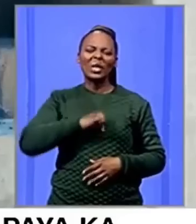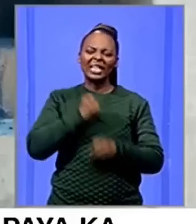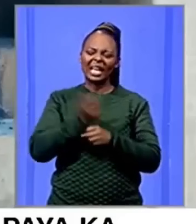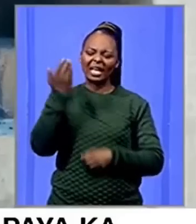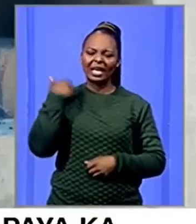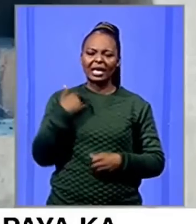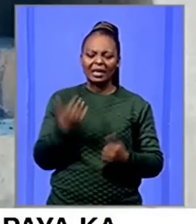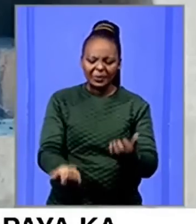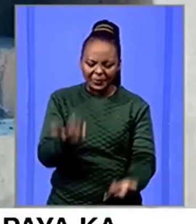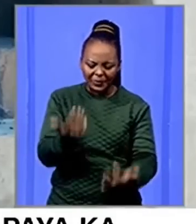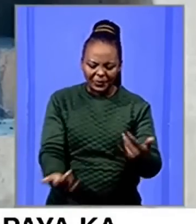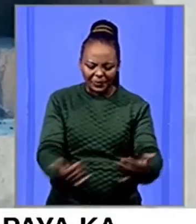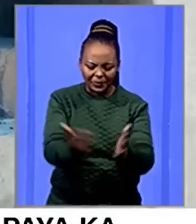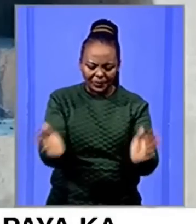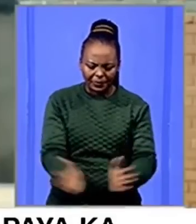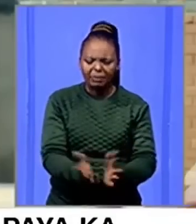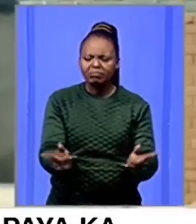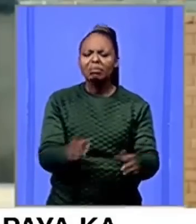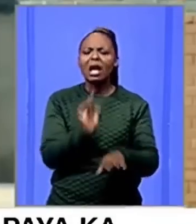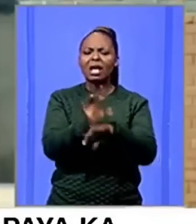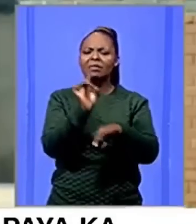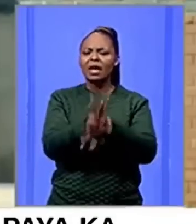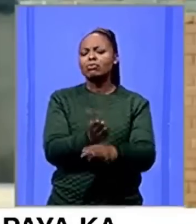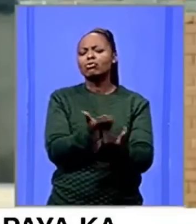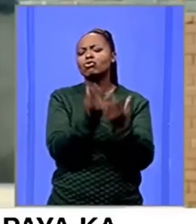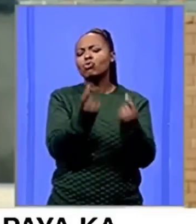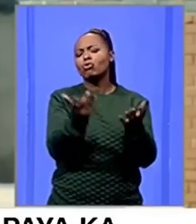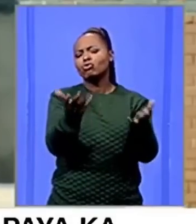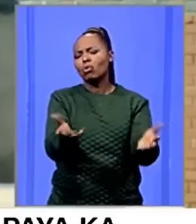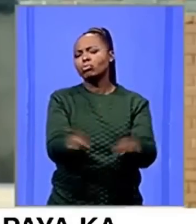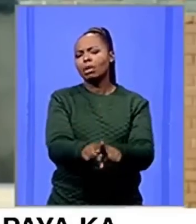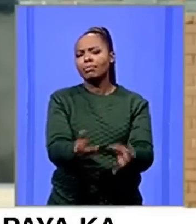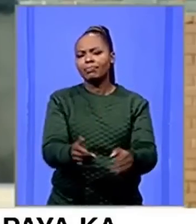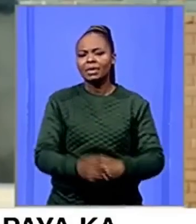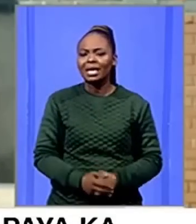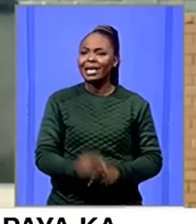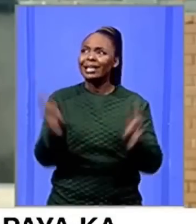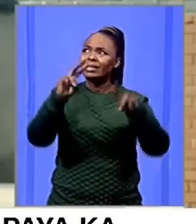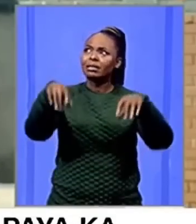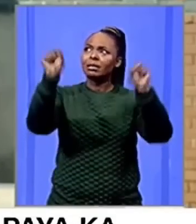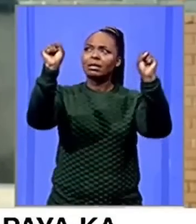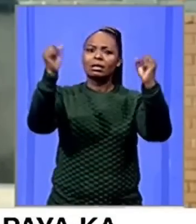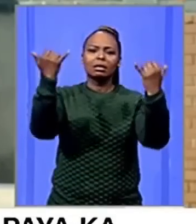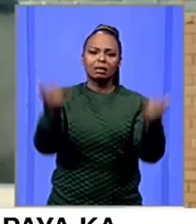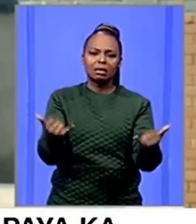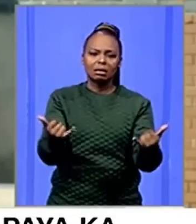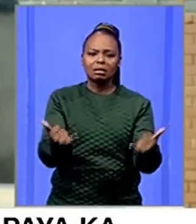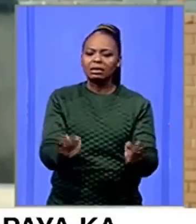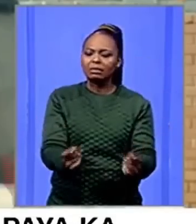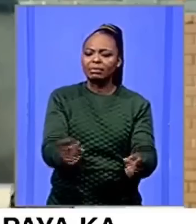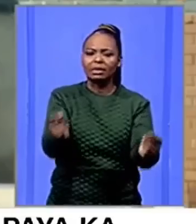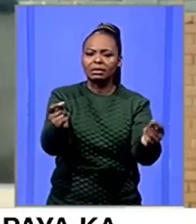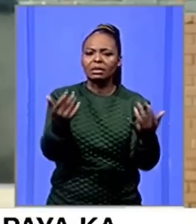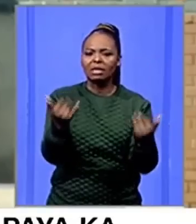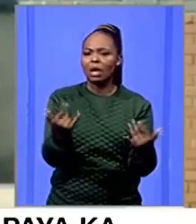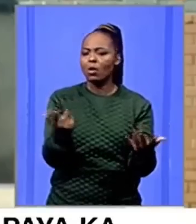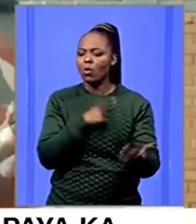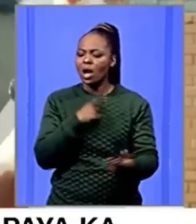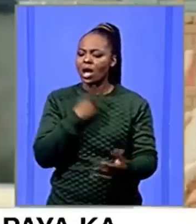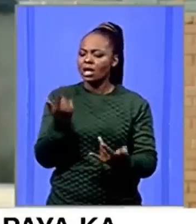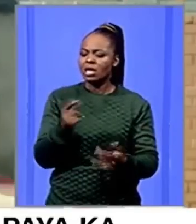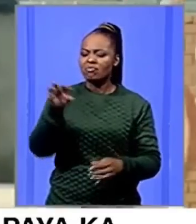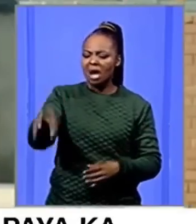rotloetsa baagi gore le bona ba dire jalo. There was no electricity in the past. The electricity actually just helps to speed up the process for us to use our